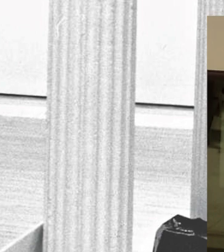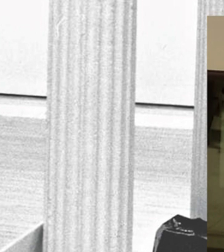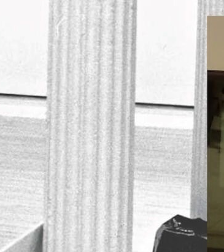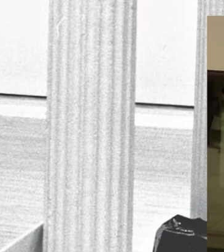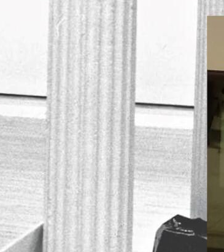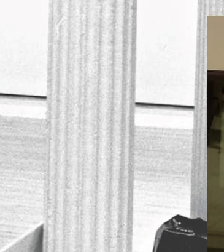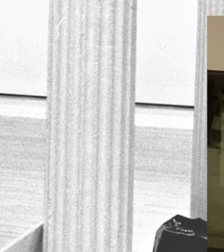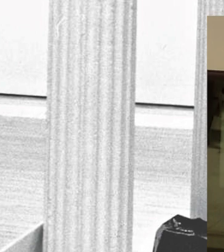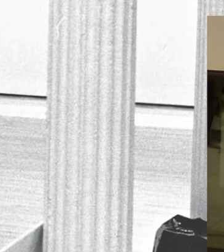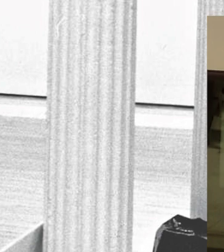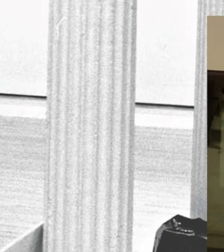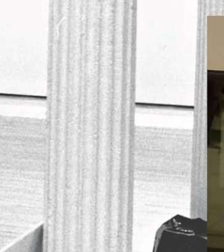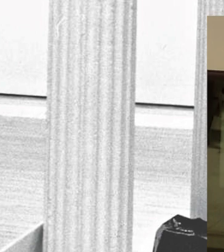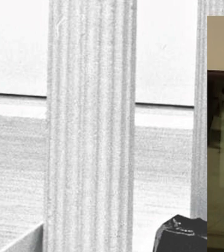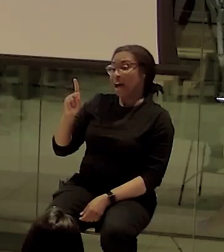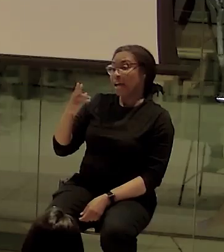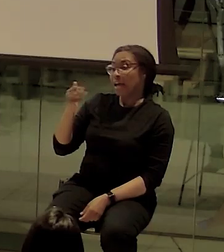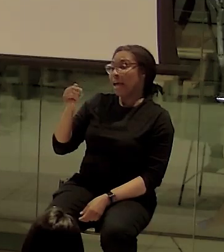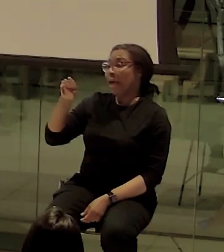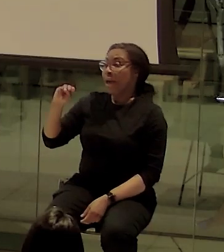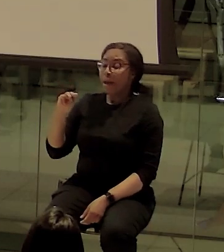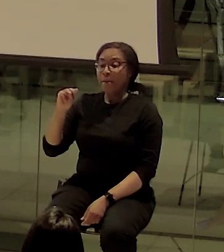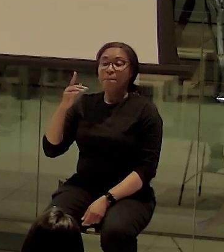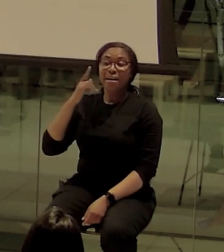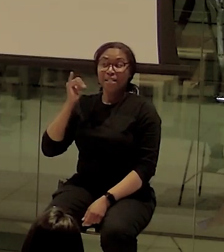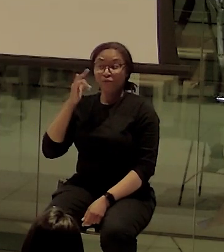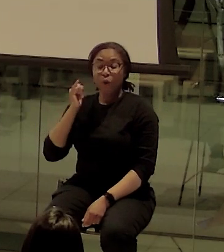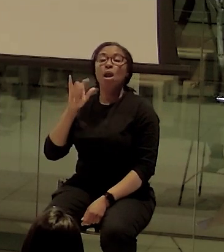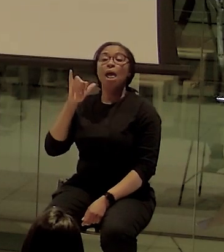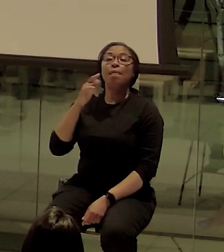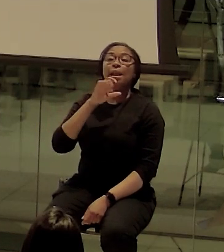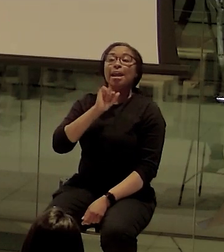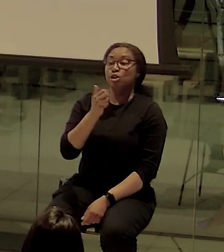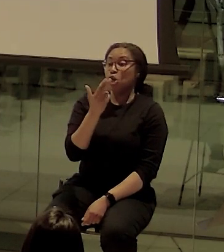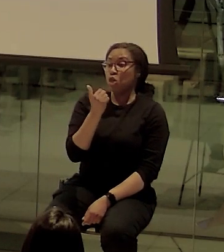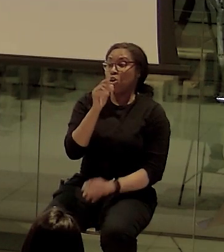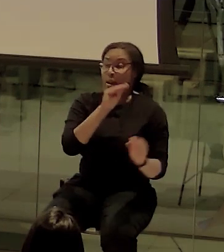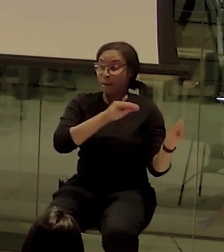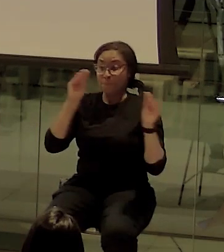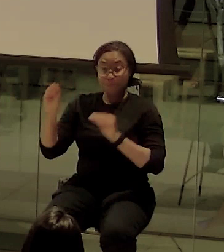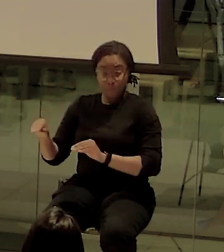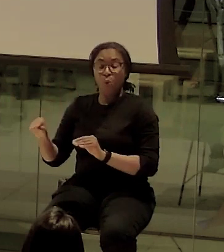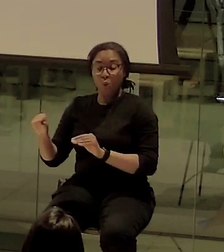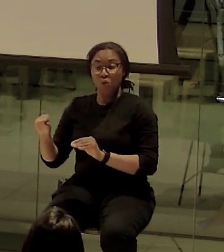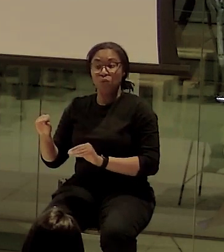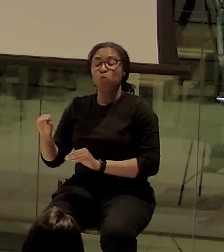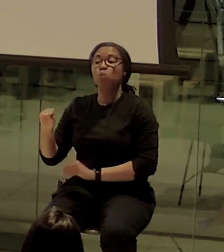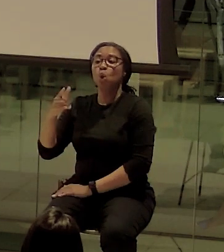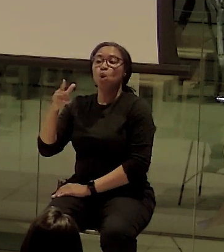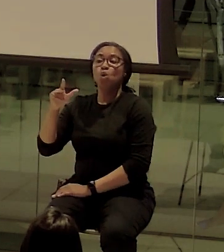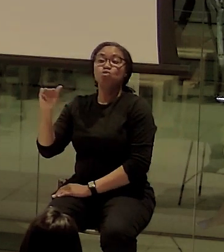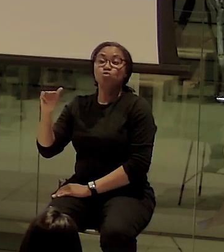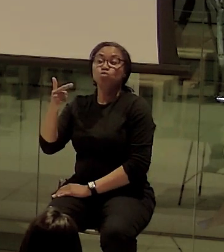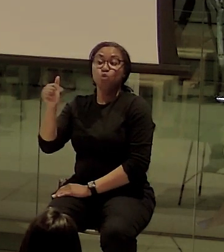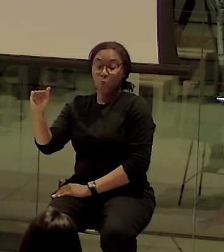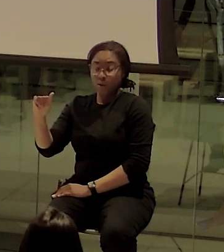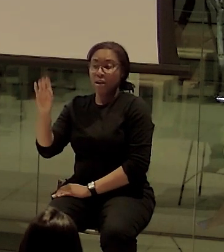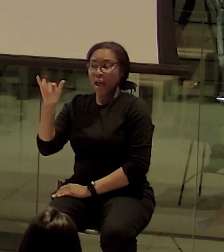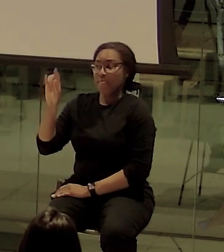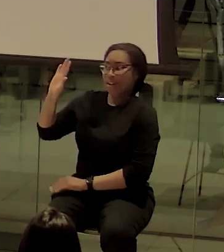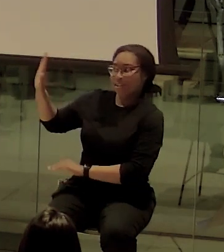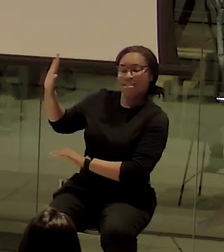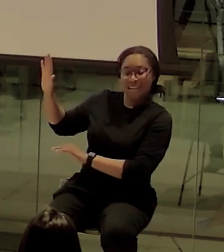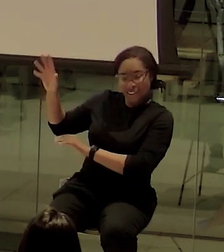Stockton, California, and when she was 13, she moved to Atlanta, Georgia. Her father, Larry Walker, who is an esteemed artist in his own